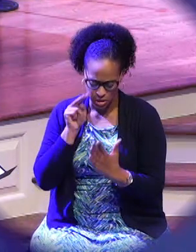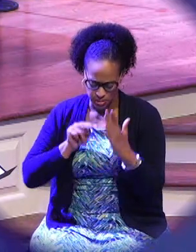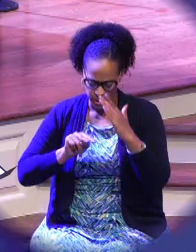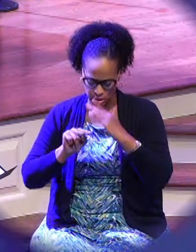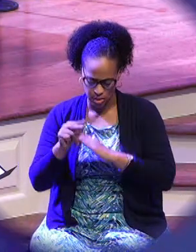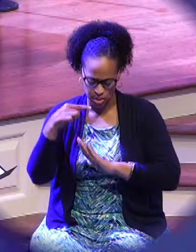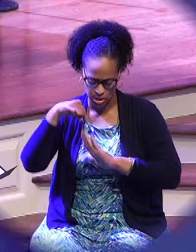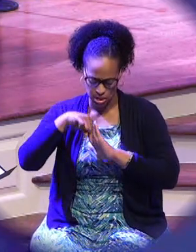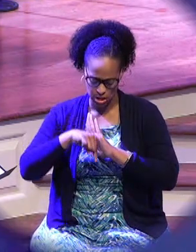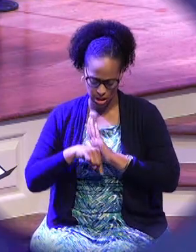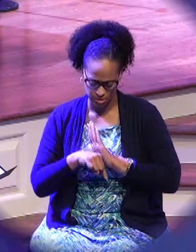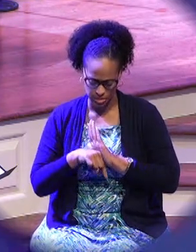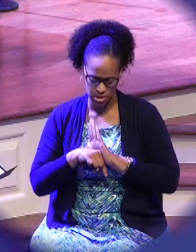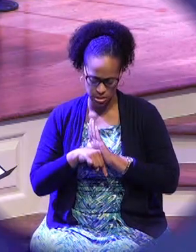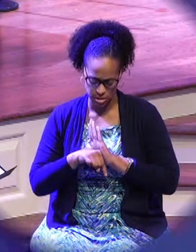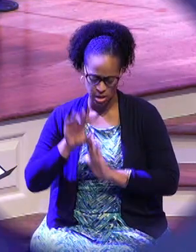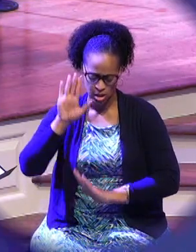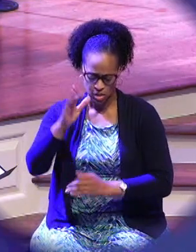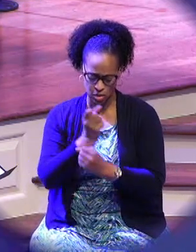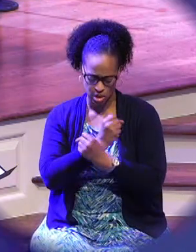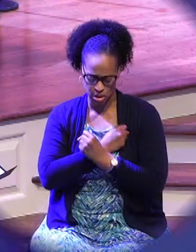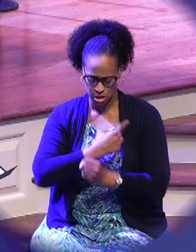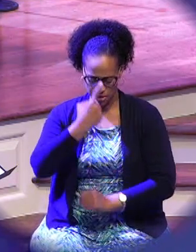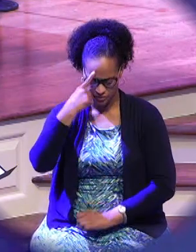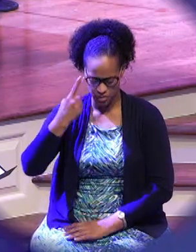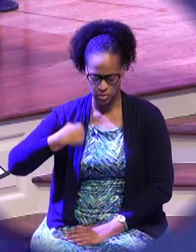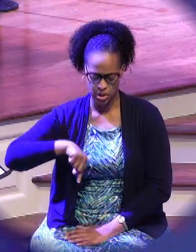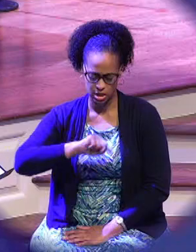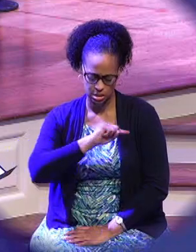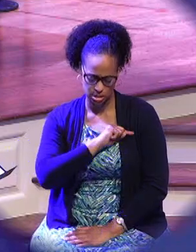depths of your love for us,